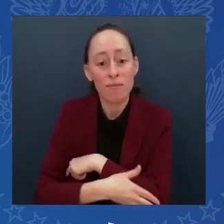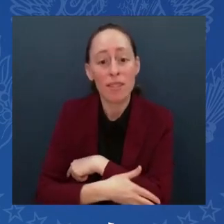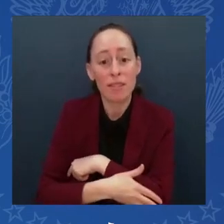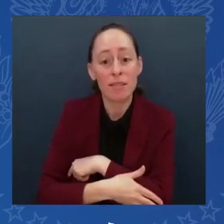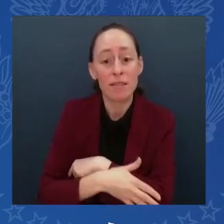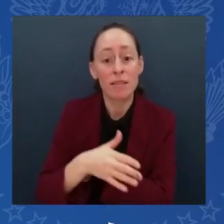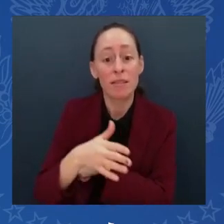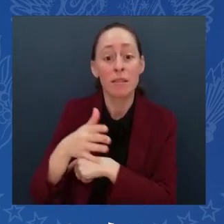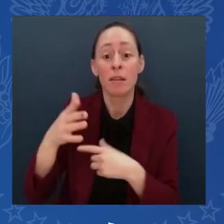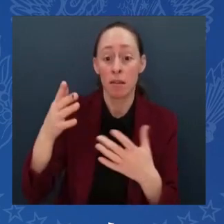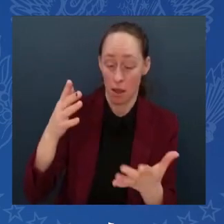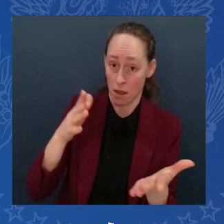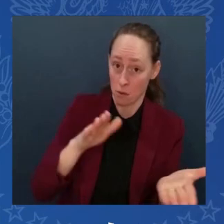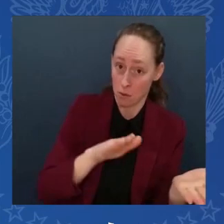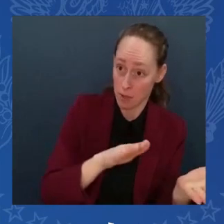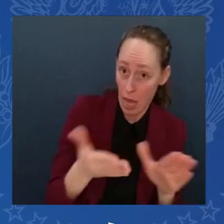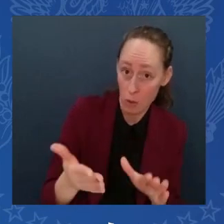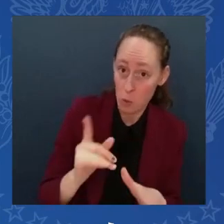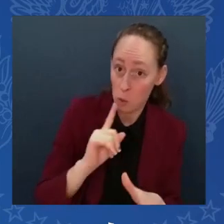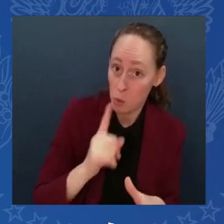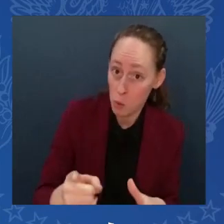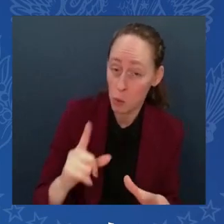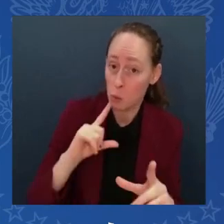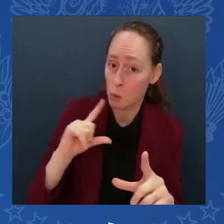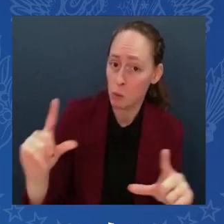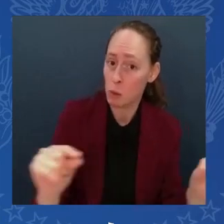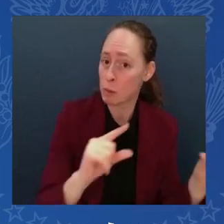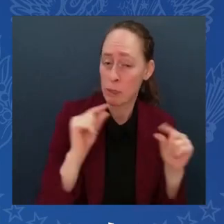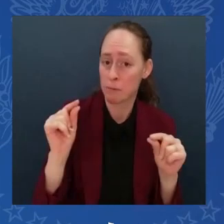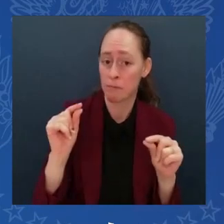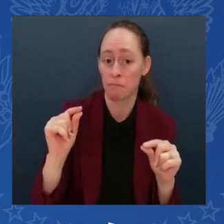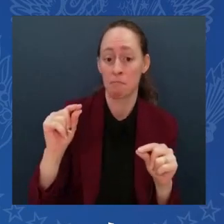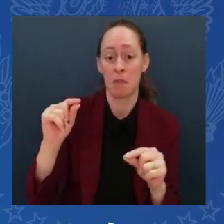authorities are going to tell their own story. But make no mistake,